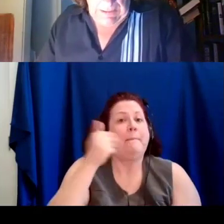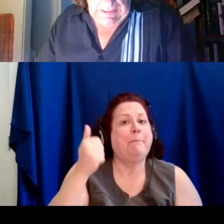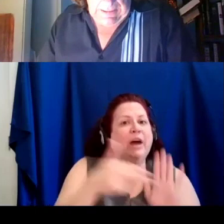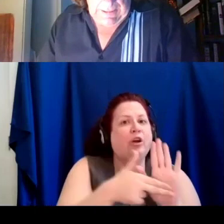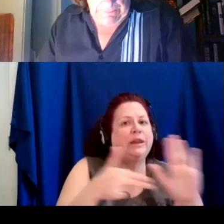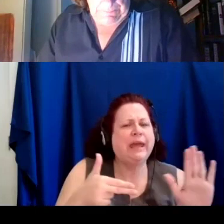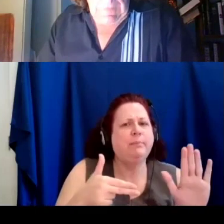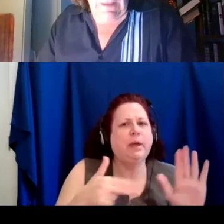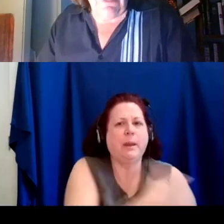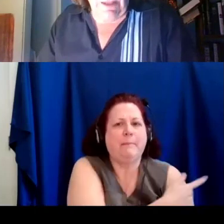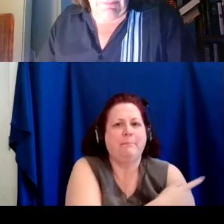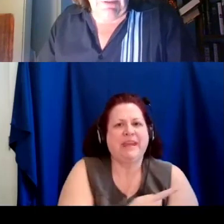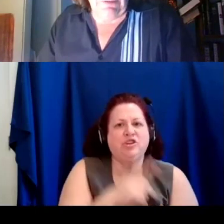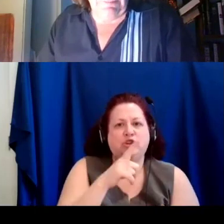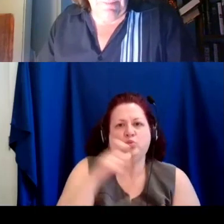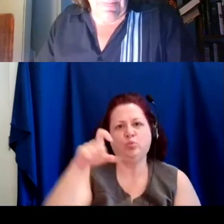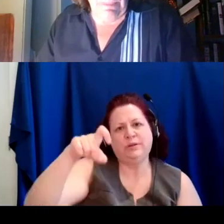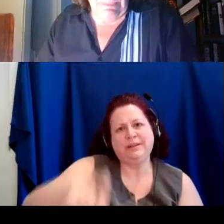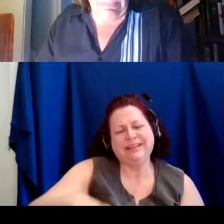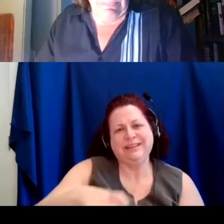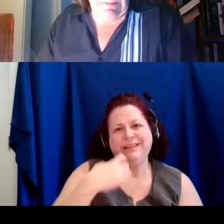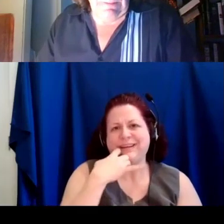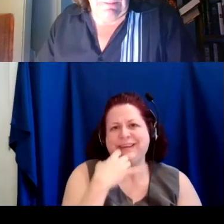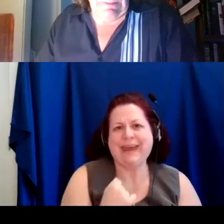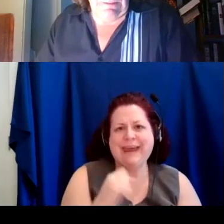at it. Next slide, please.